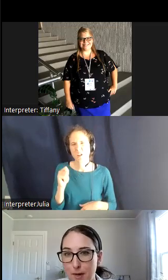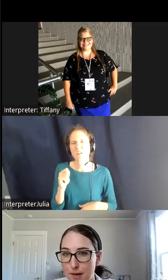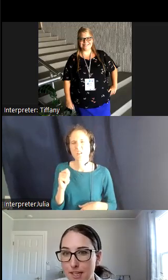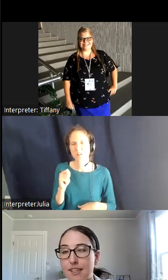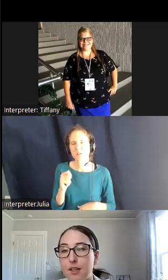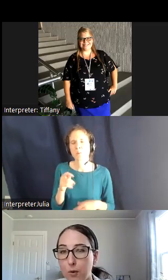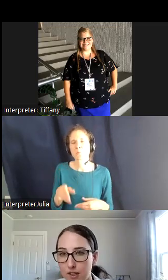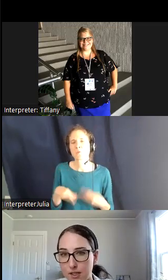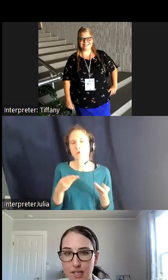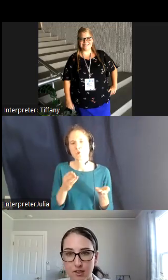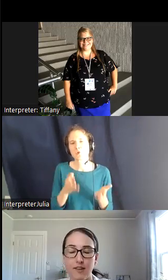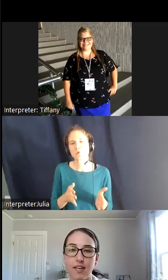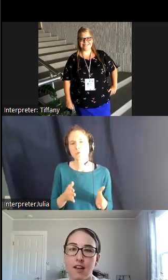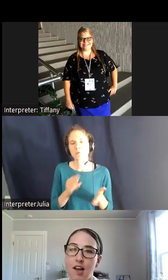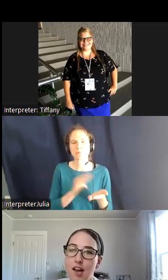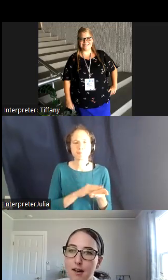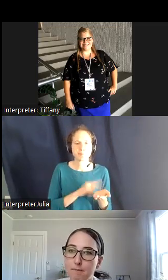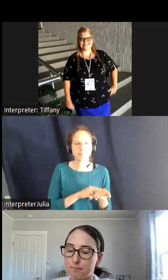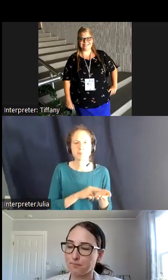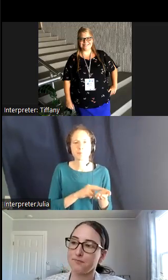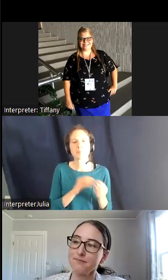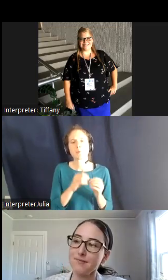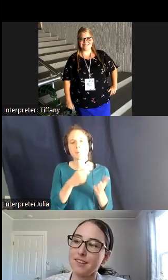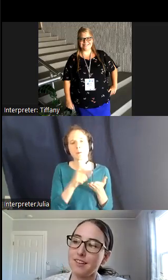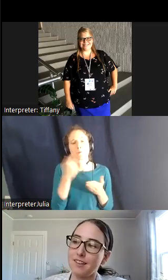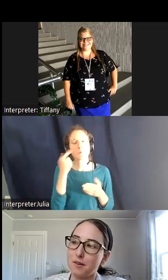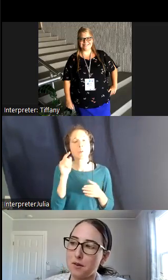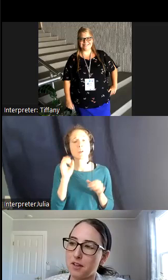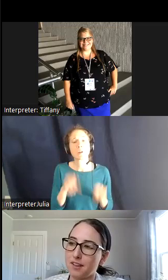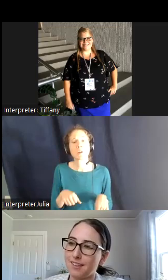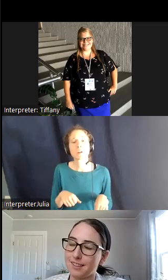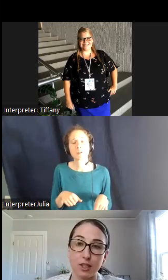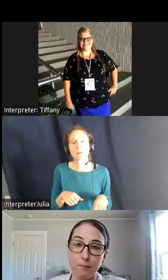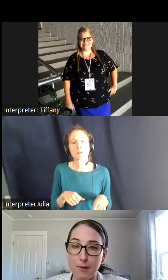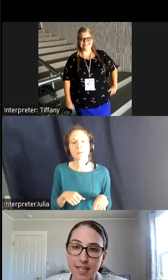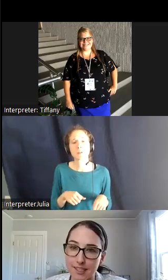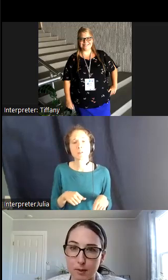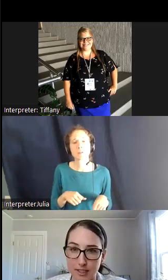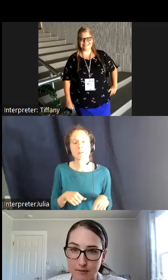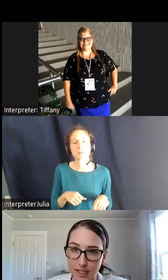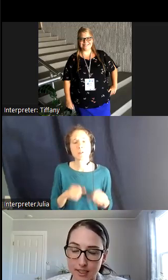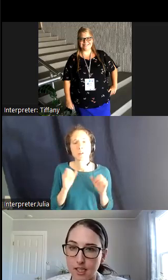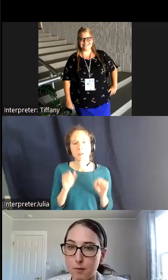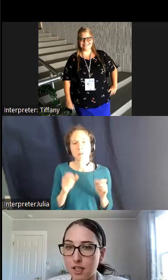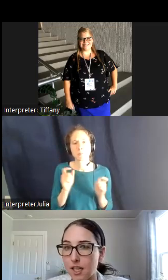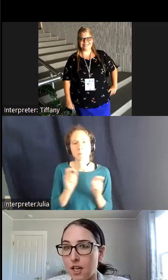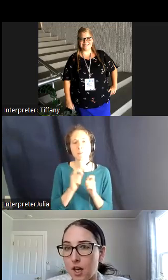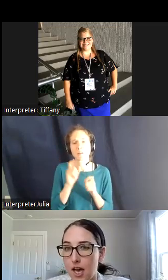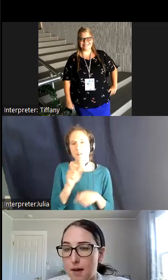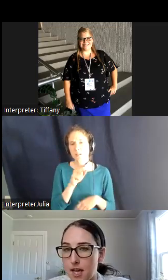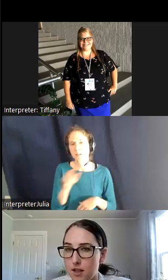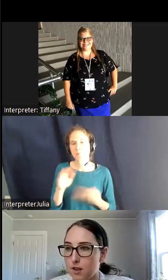enhanced payments in order to be serving or to be meeting some specific needs in the